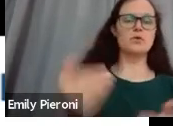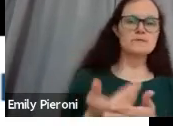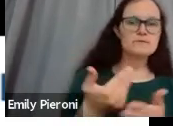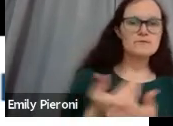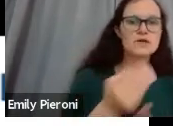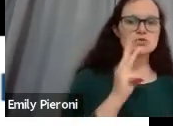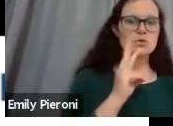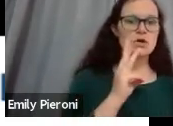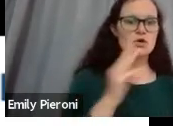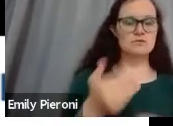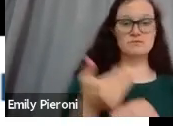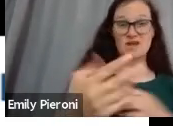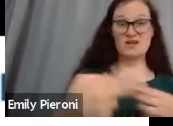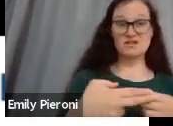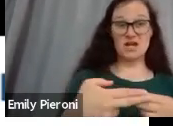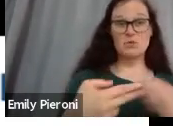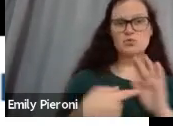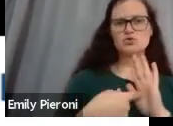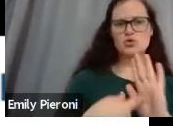will show that,